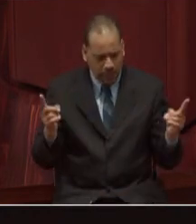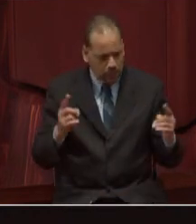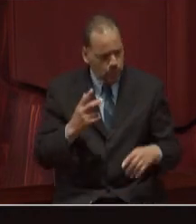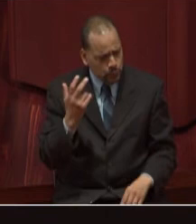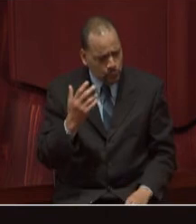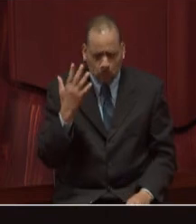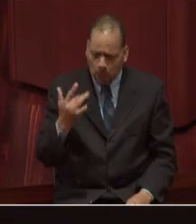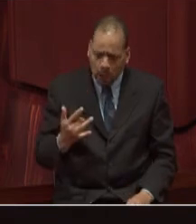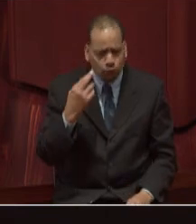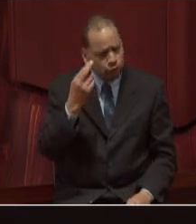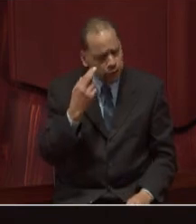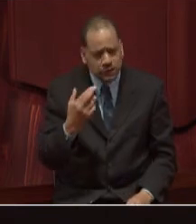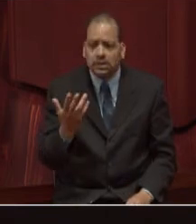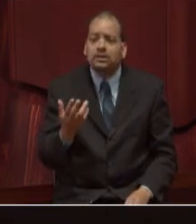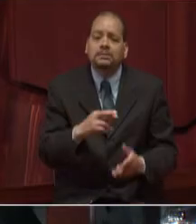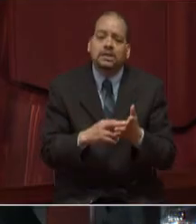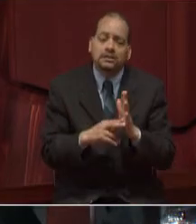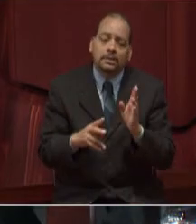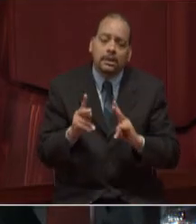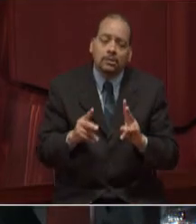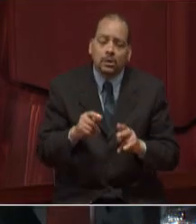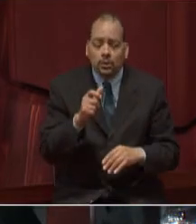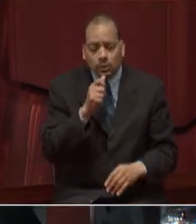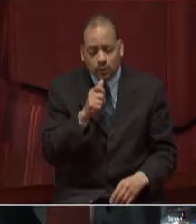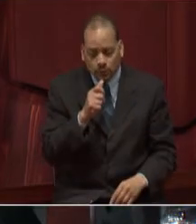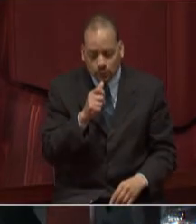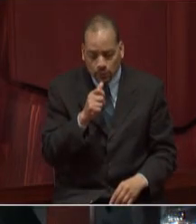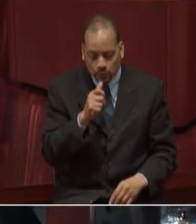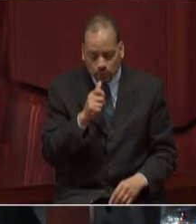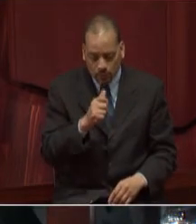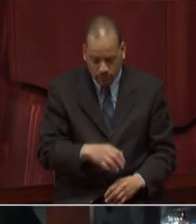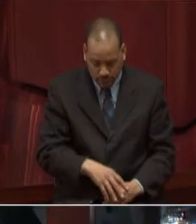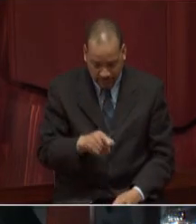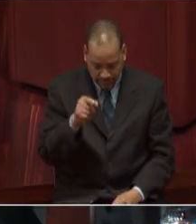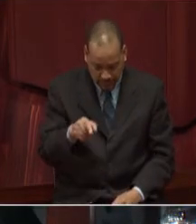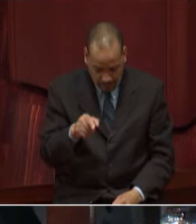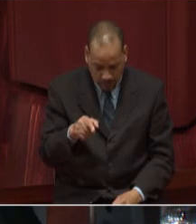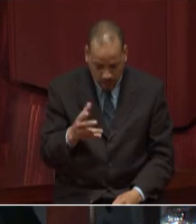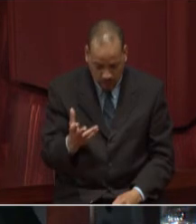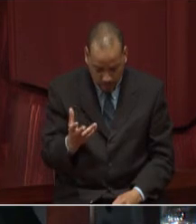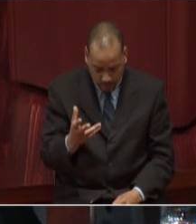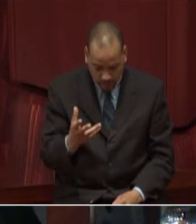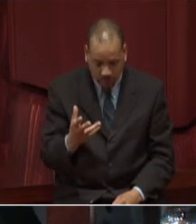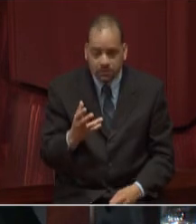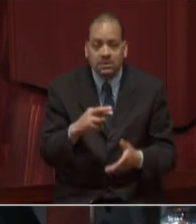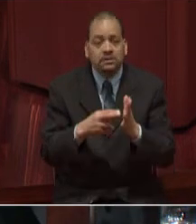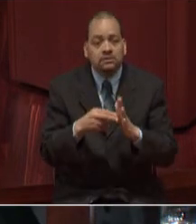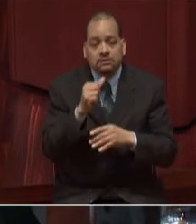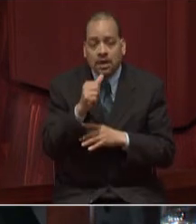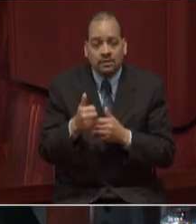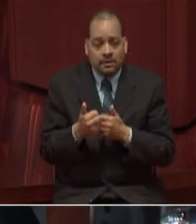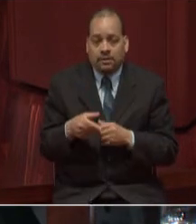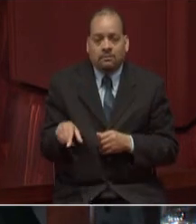that the people that he really wanted and didn't see as a threat, he was